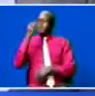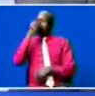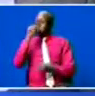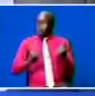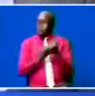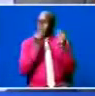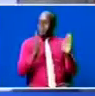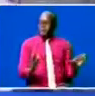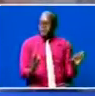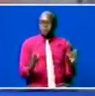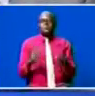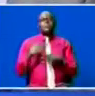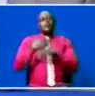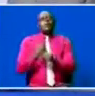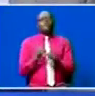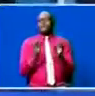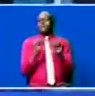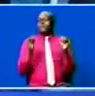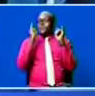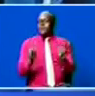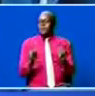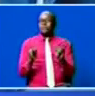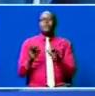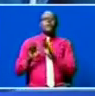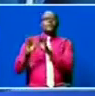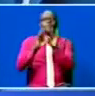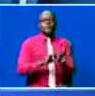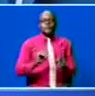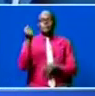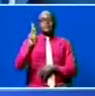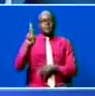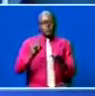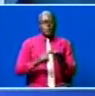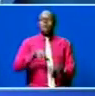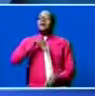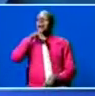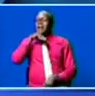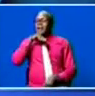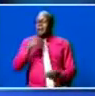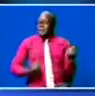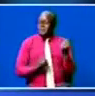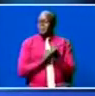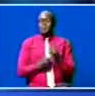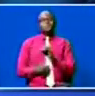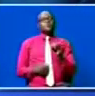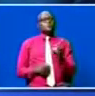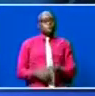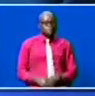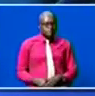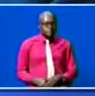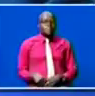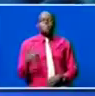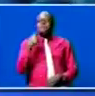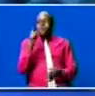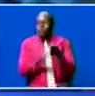allies are not comfortable with the newfound unity between President Uhuru Kenyatta and opposition leader Raila Odinga. And